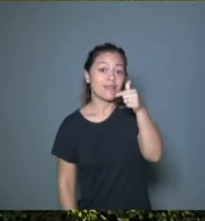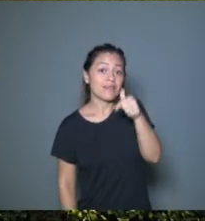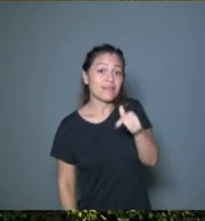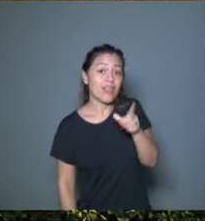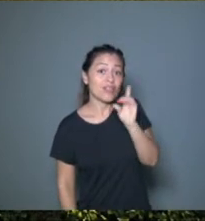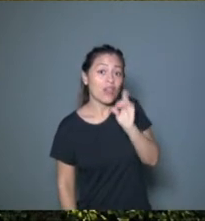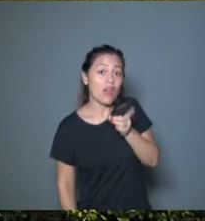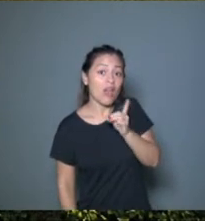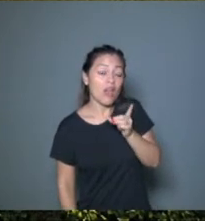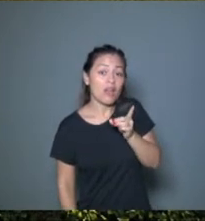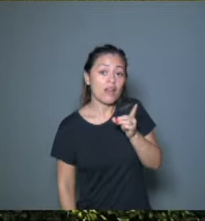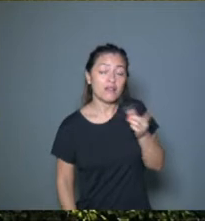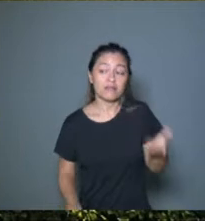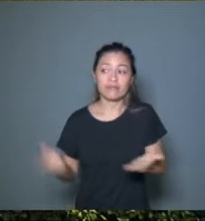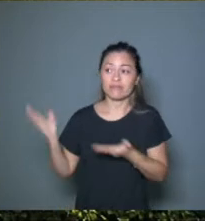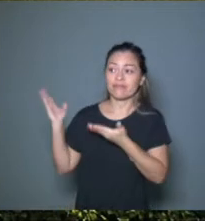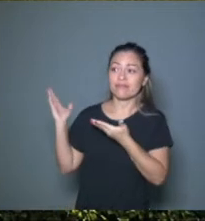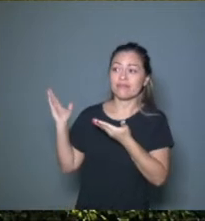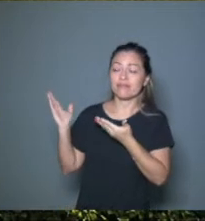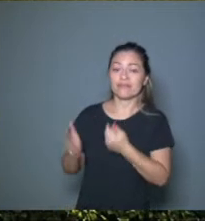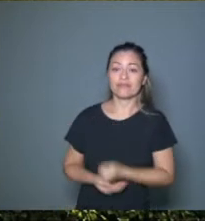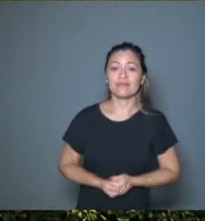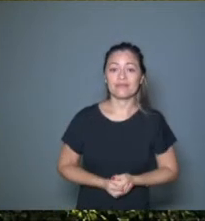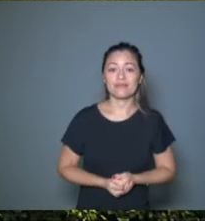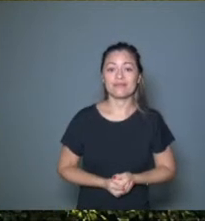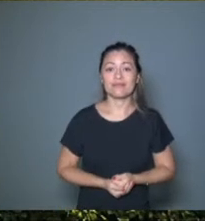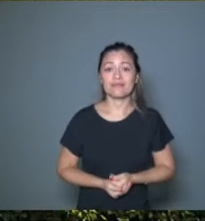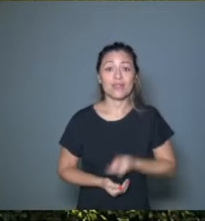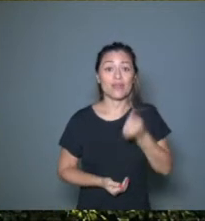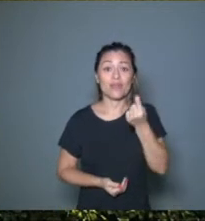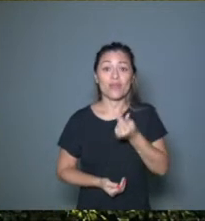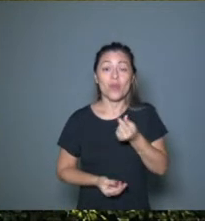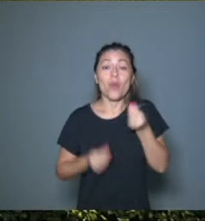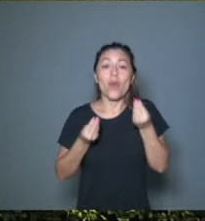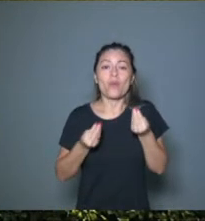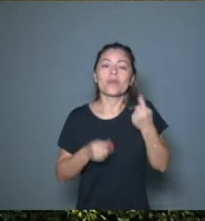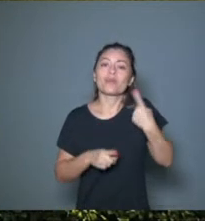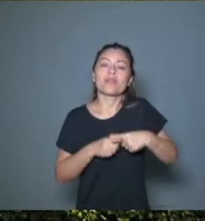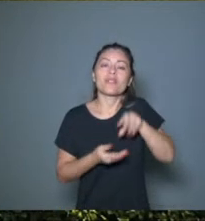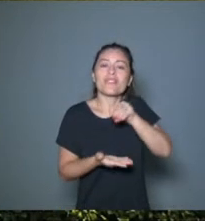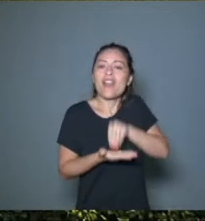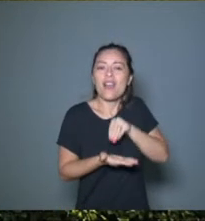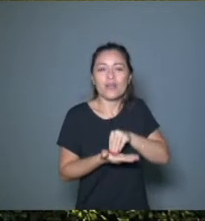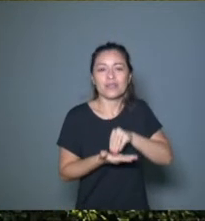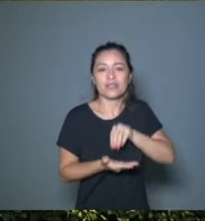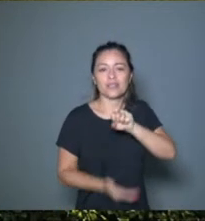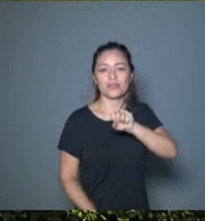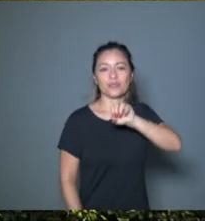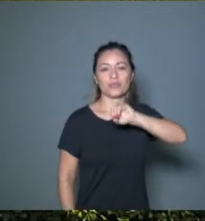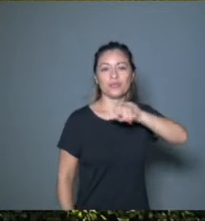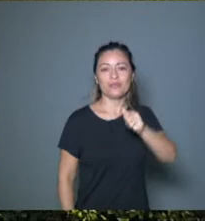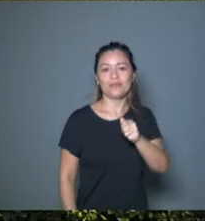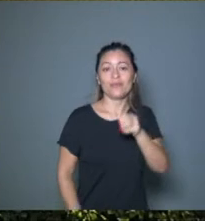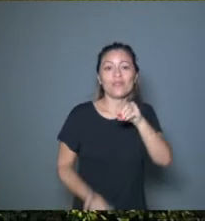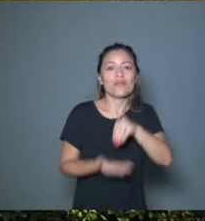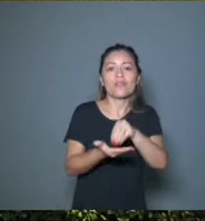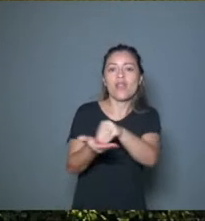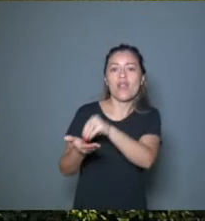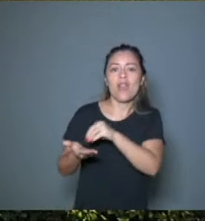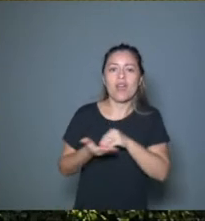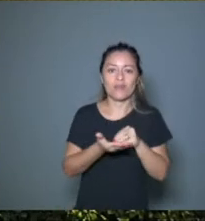$17 per bushel. So very high prices because of